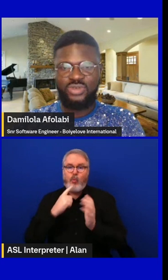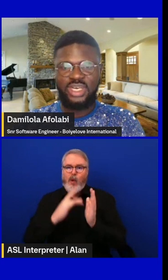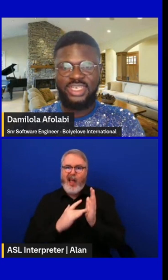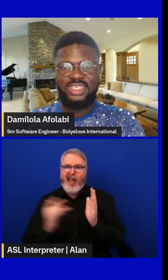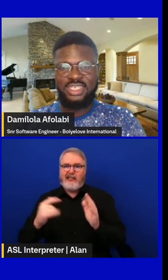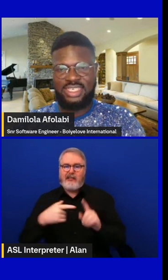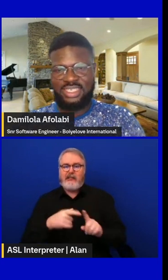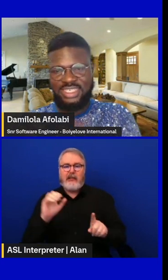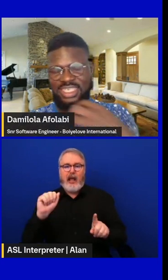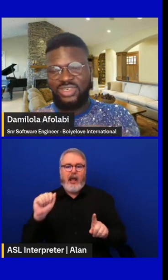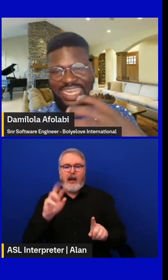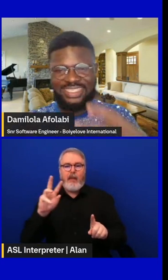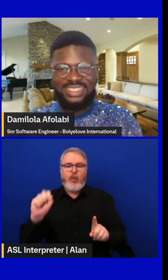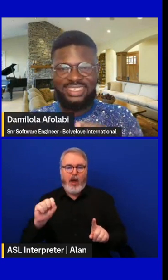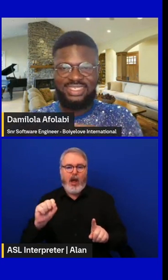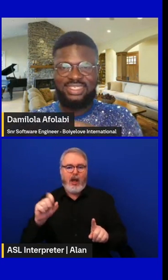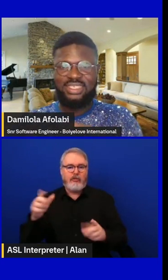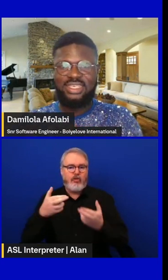This